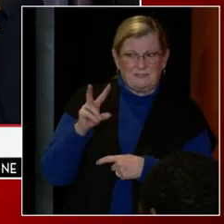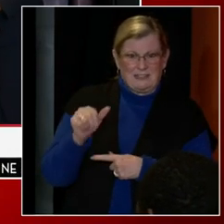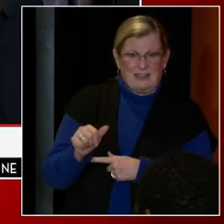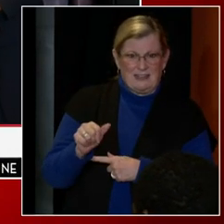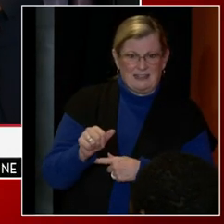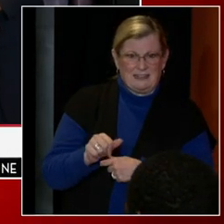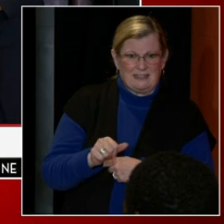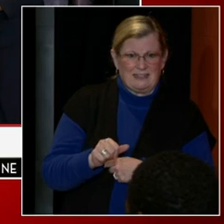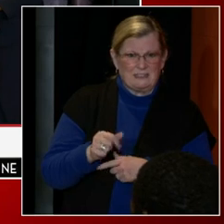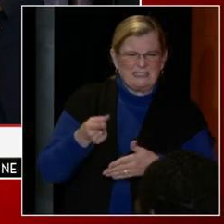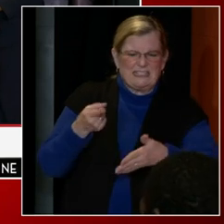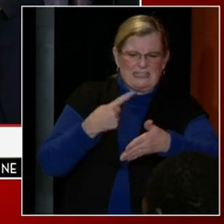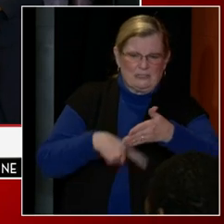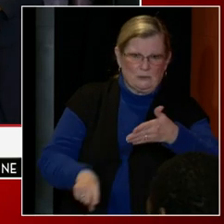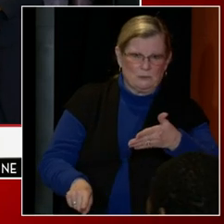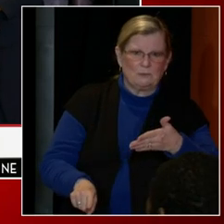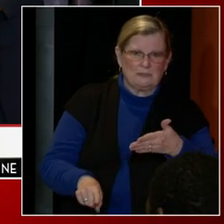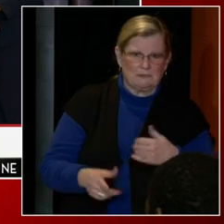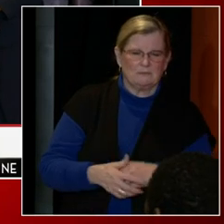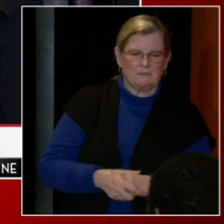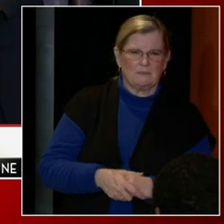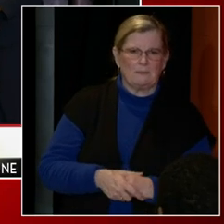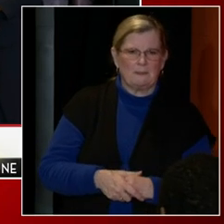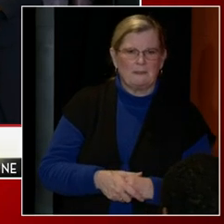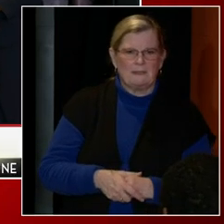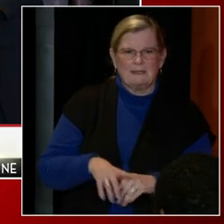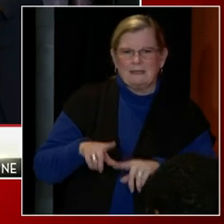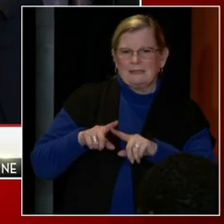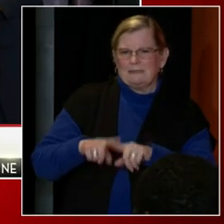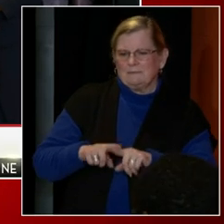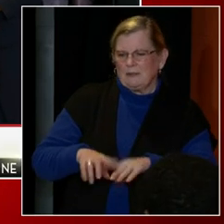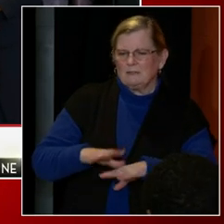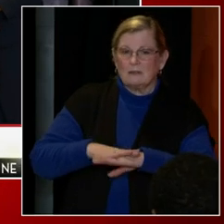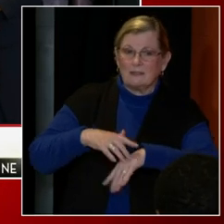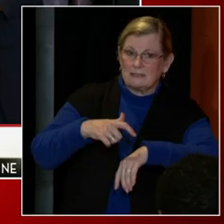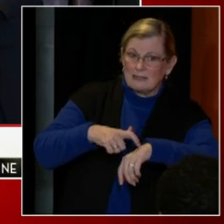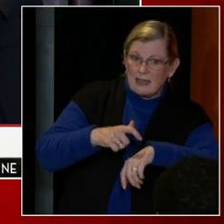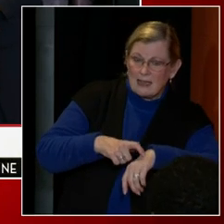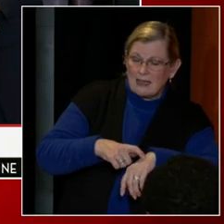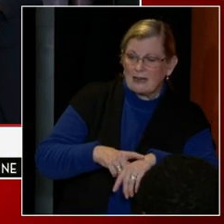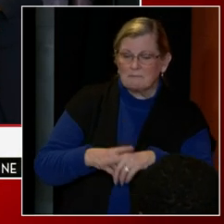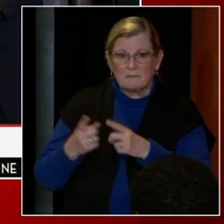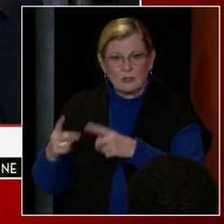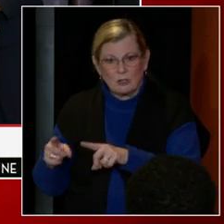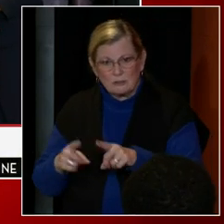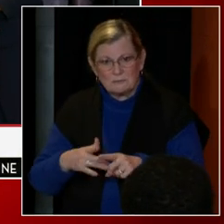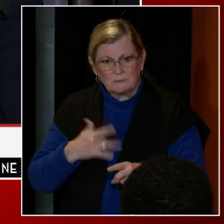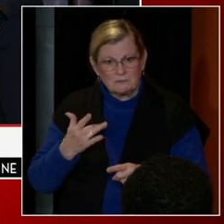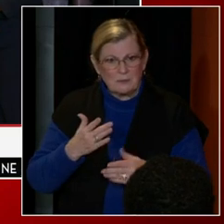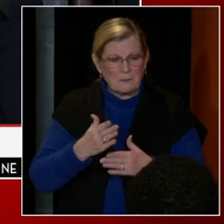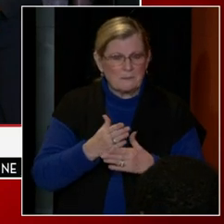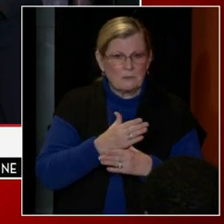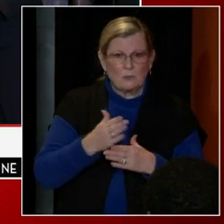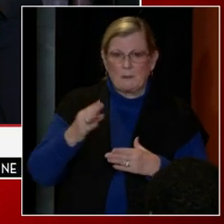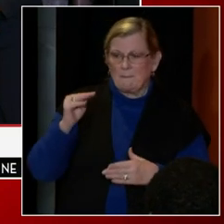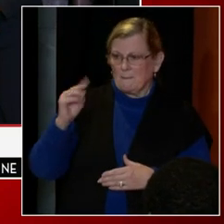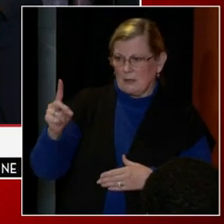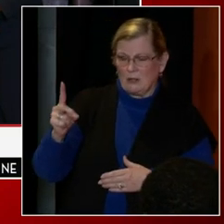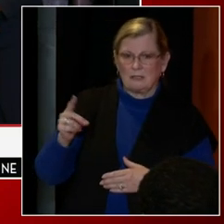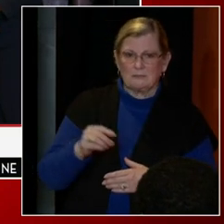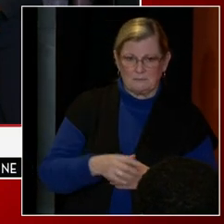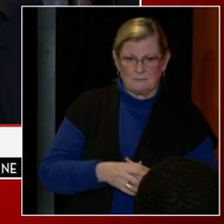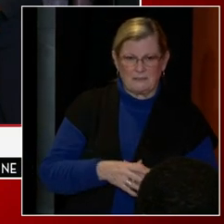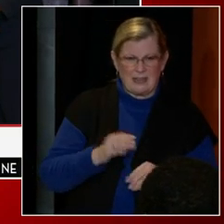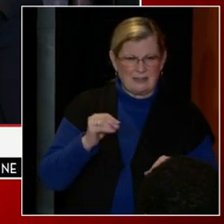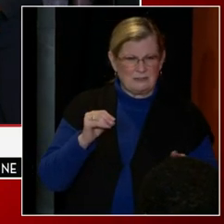week, and depending on the timing of agreements between us and Maryland, next week, the week after at the